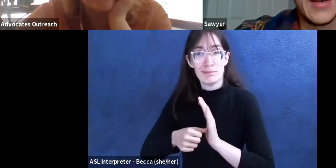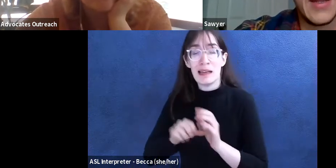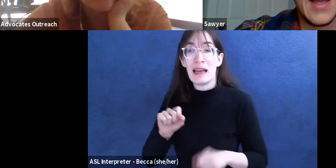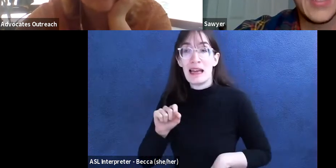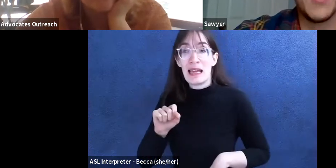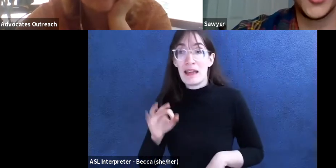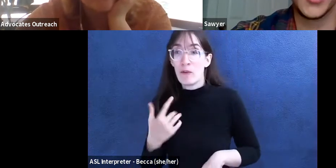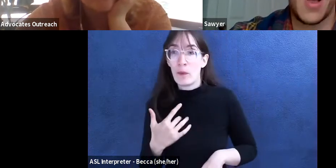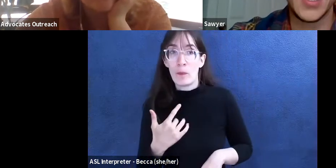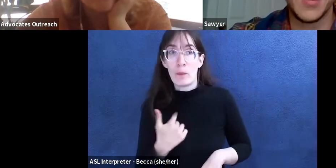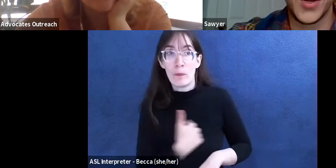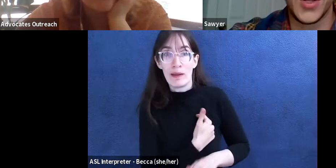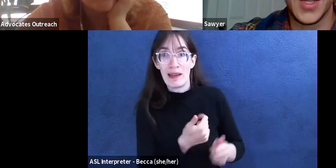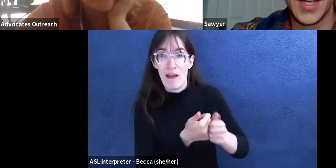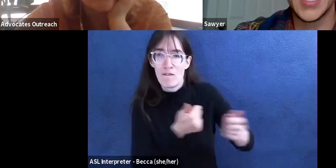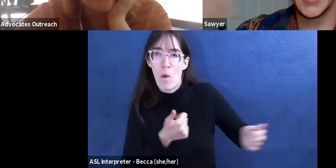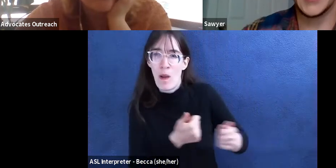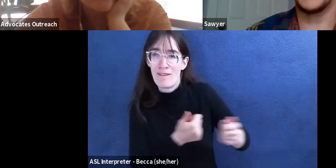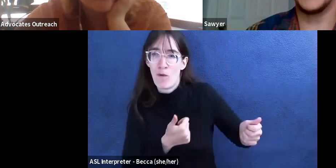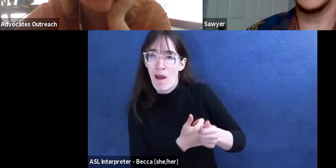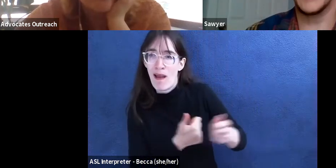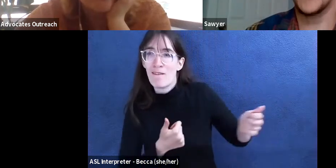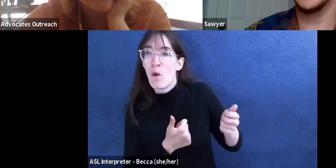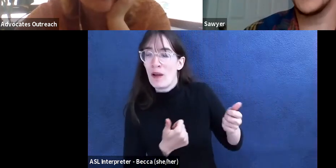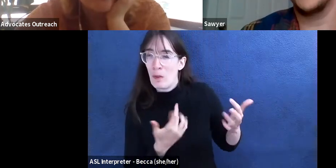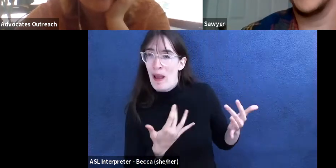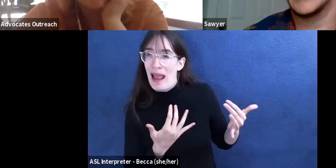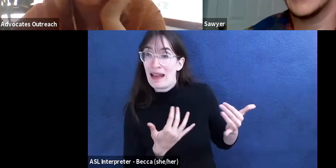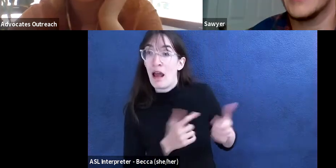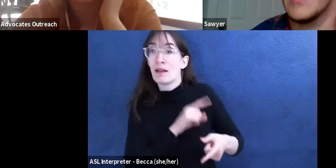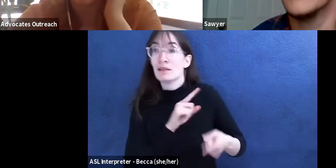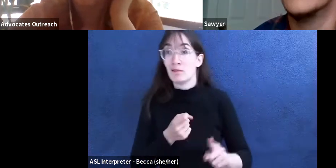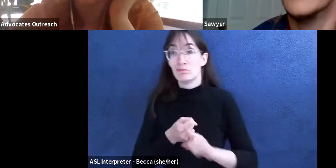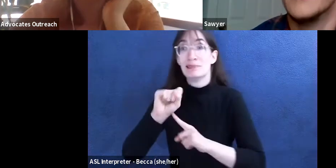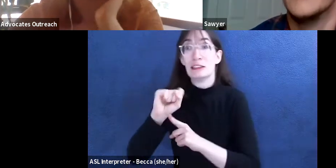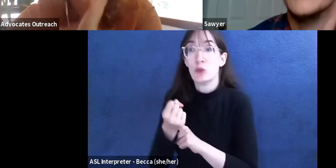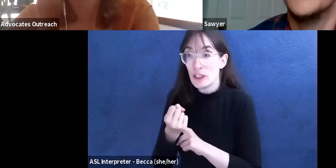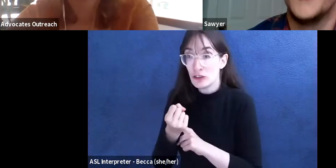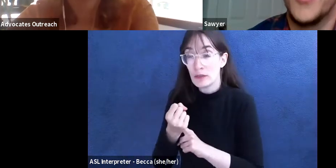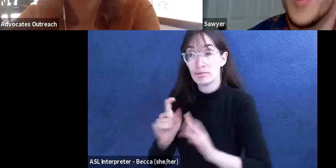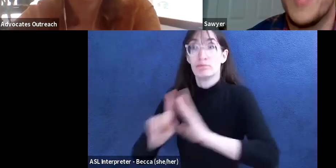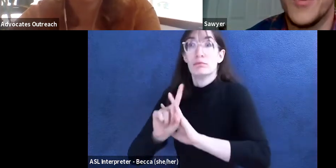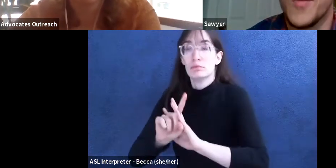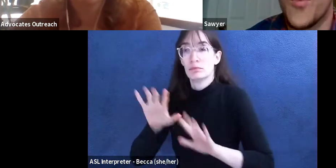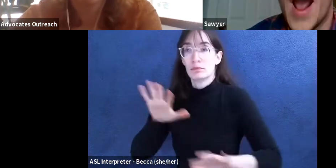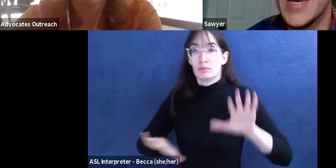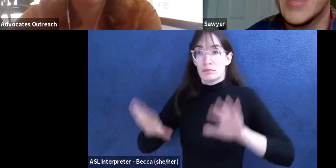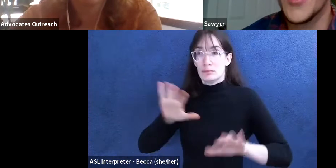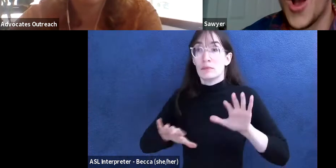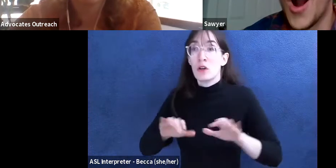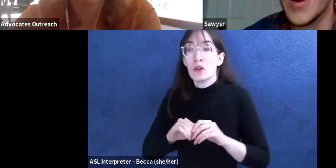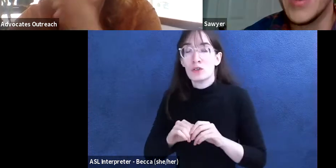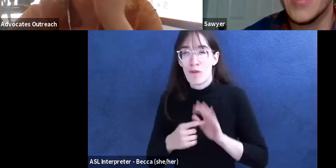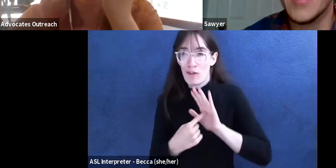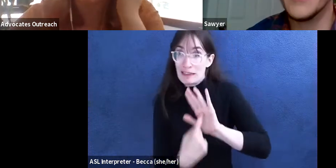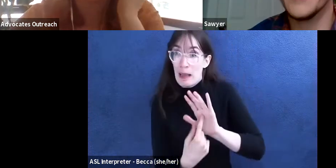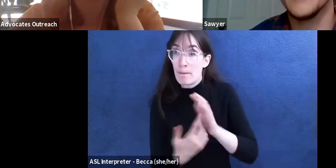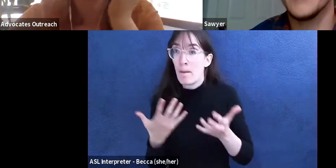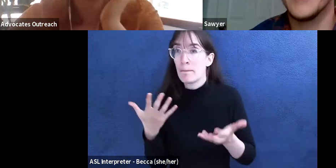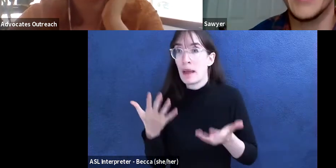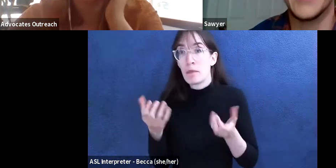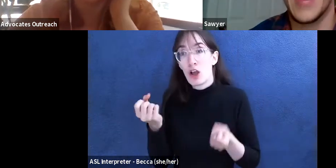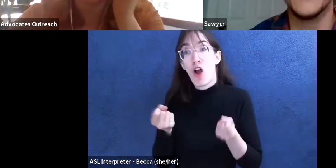symbol, but also there's all kinds of messages that it's like taboo, or that it's wrong in a lot of